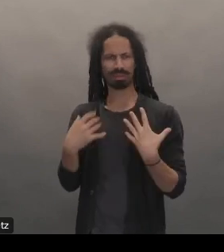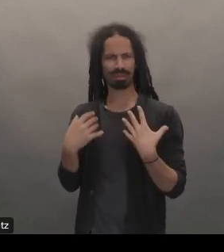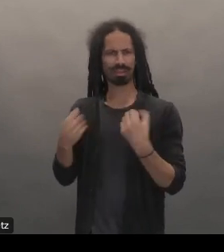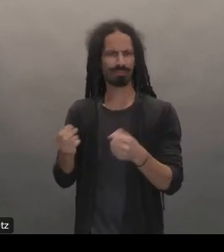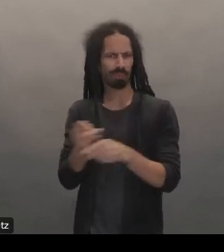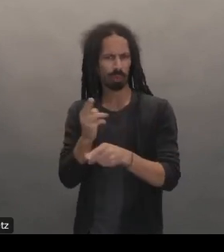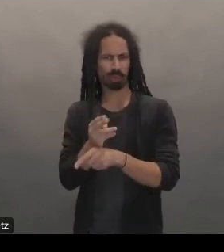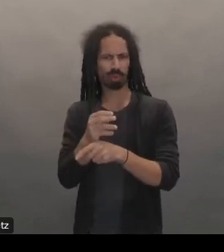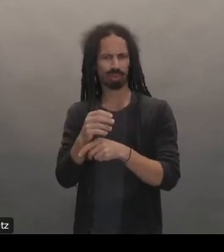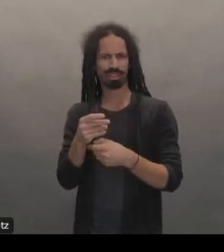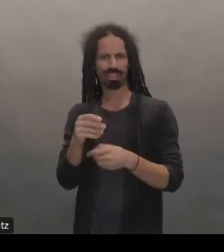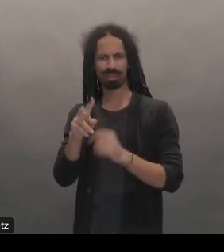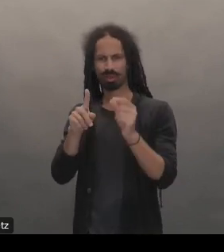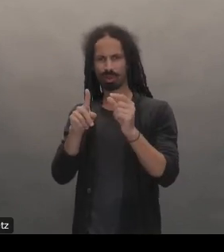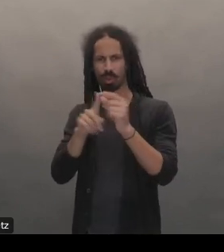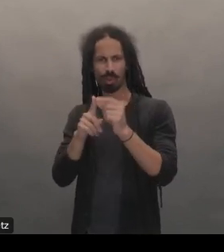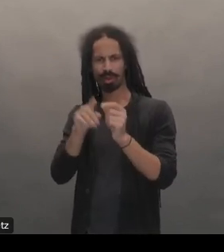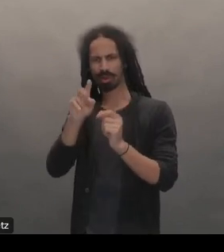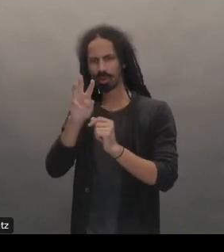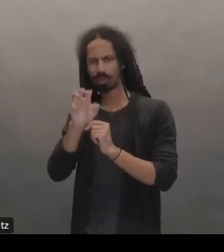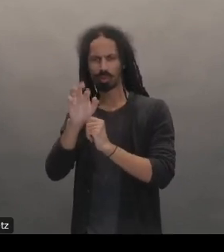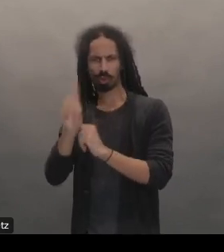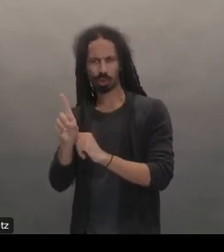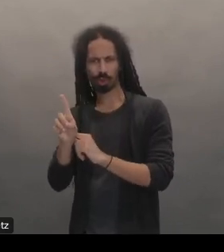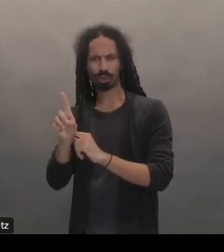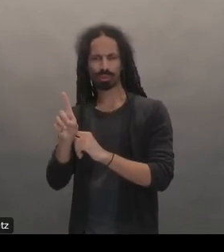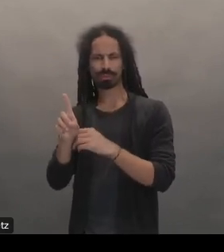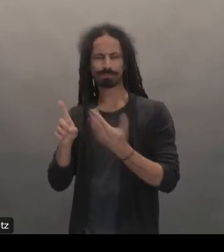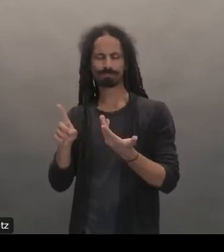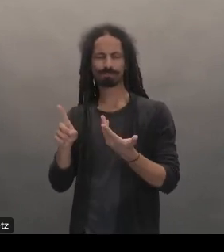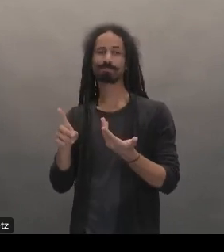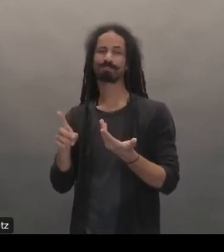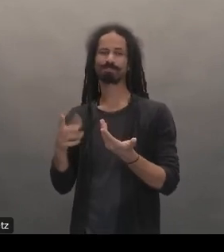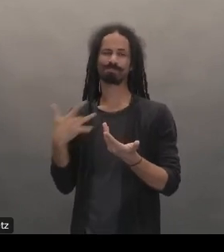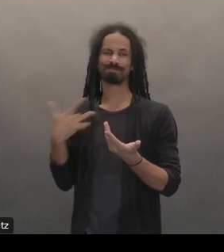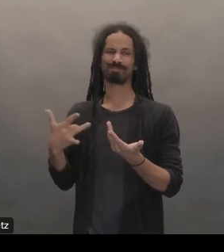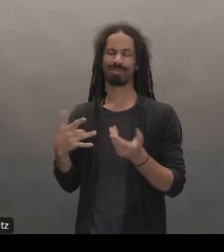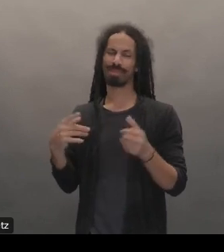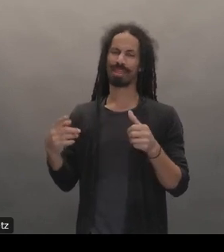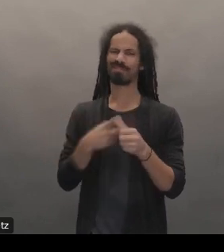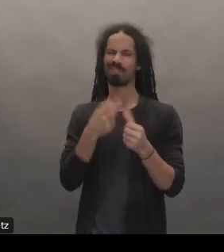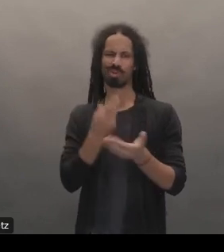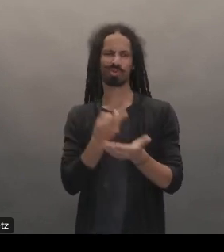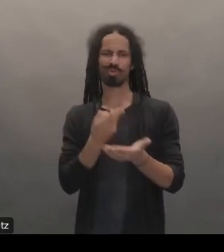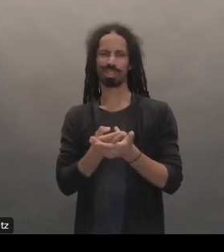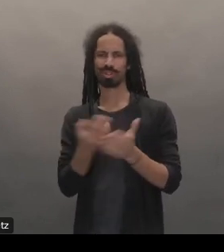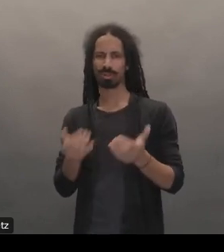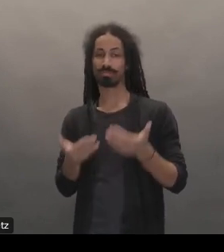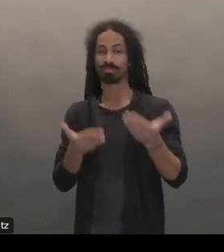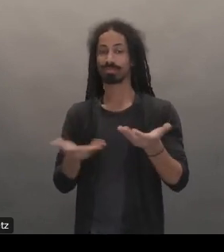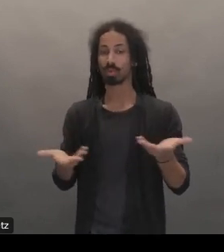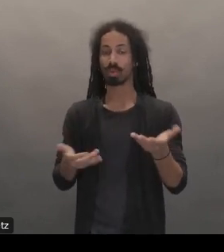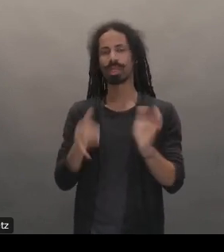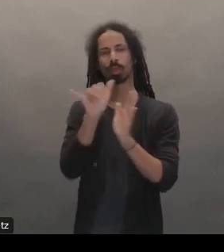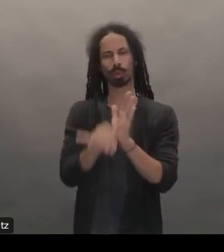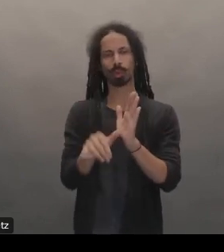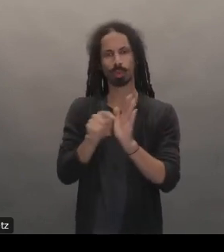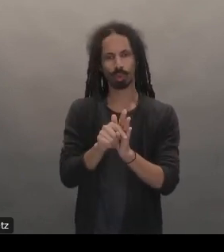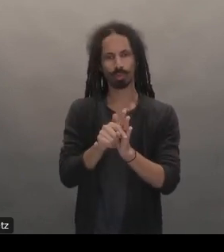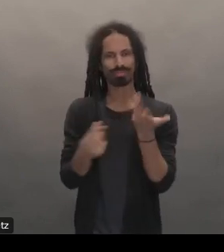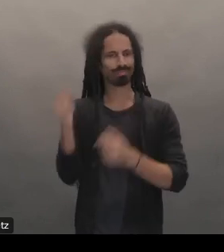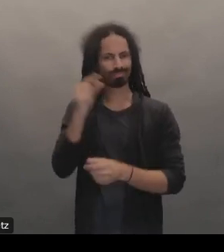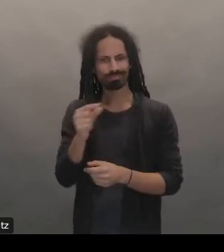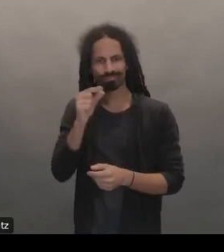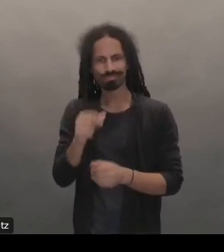is a really useful skill to have. And I find one of the first places I direct students is to YouTube. Google